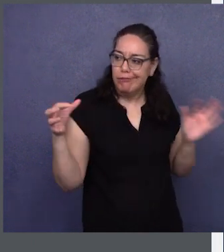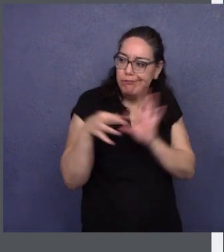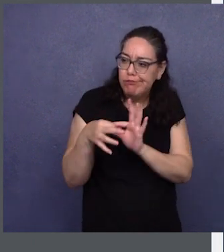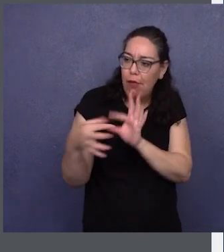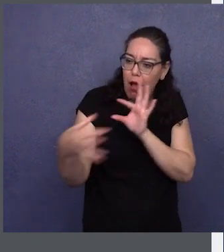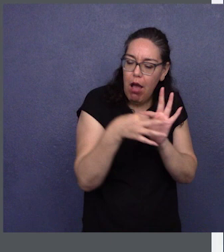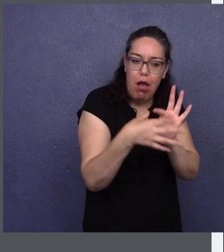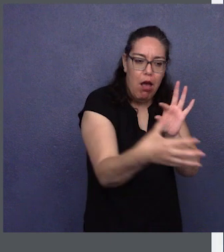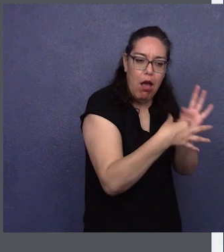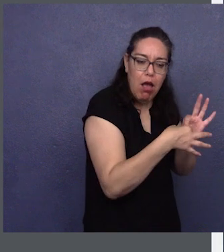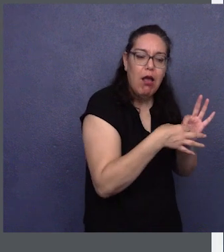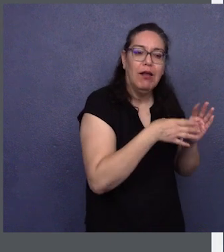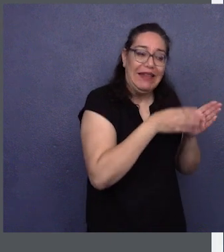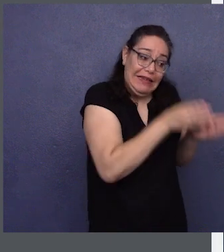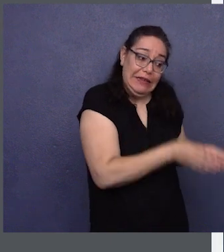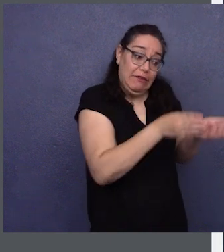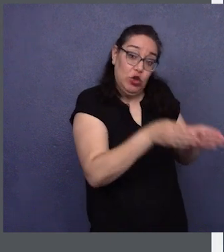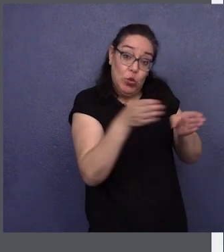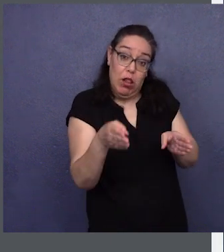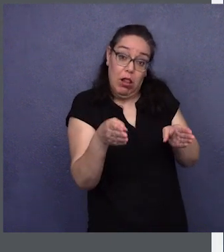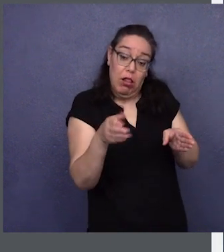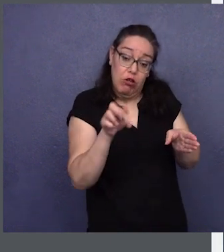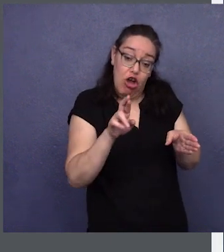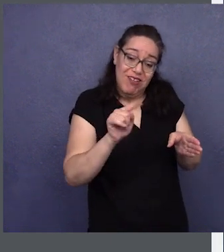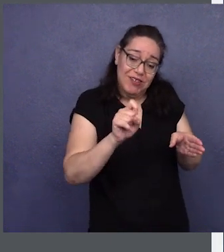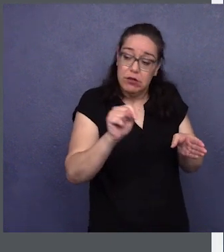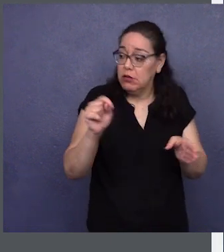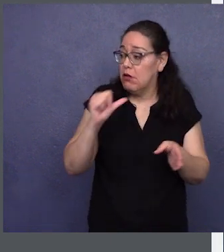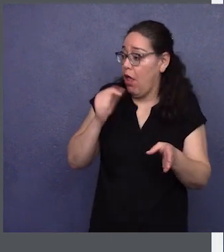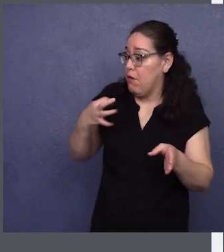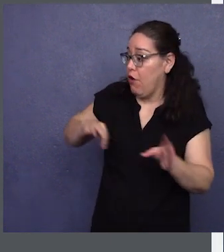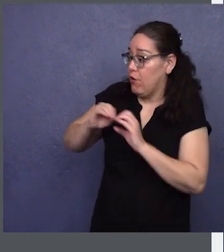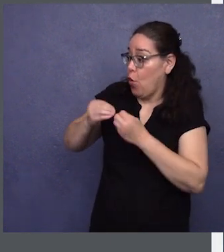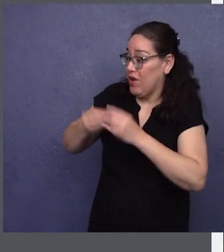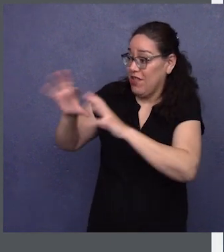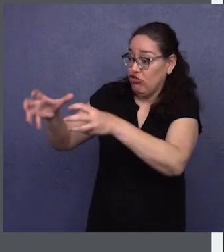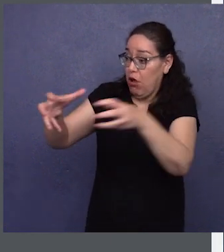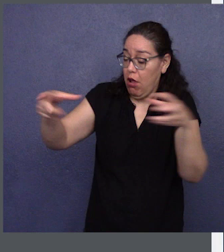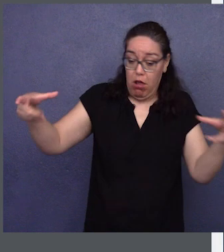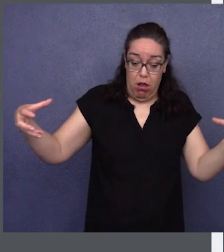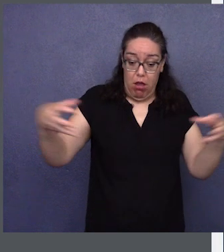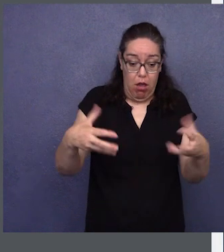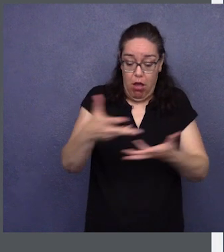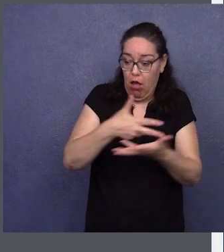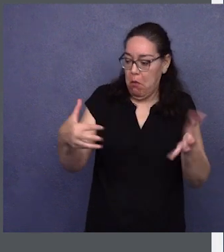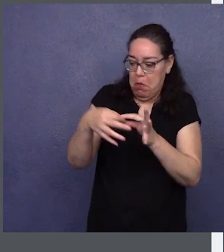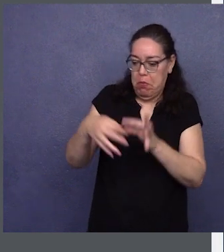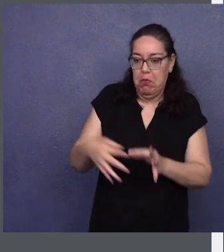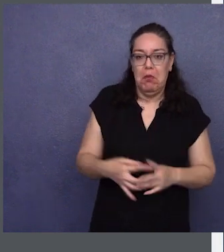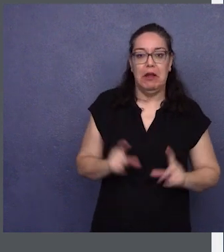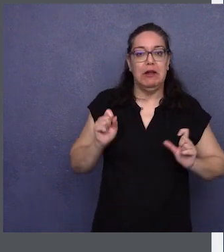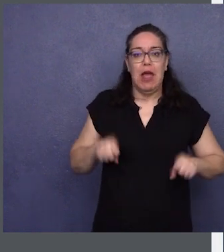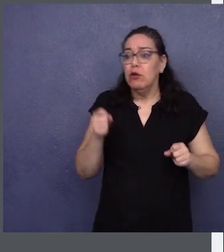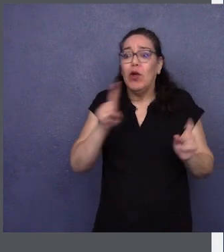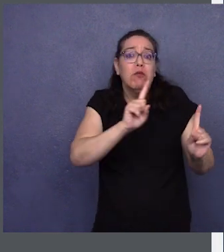connect individual artists and nonprofit organizations. You can go to all the mixers if you'd like, just to